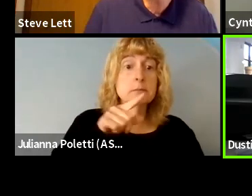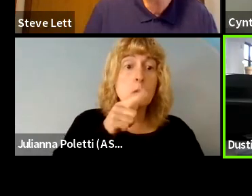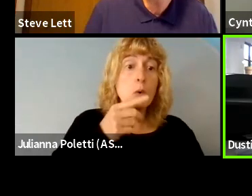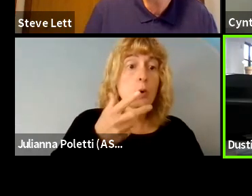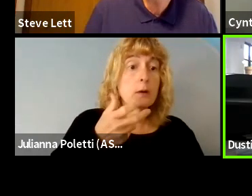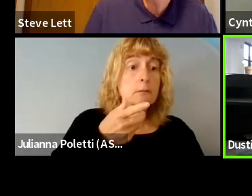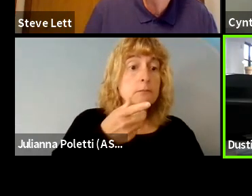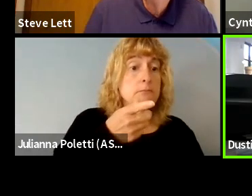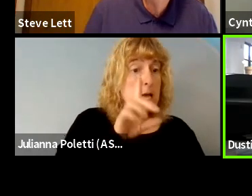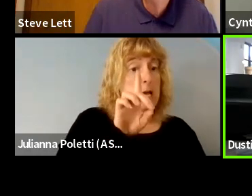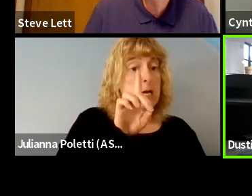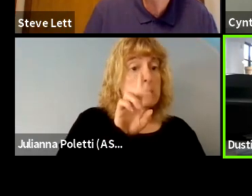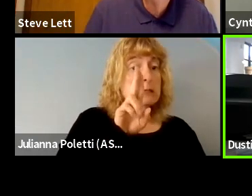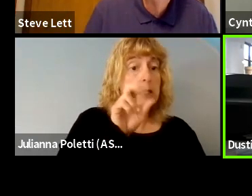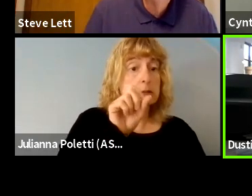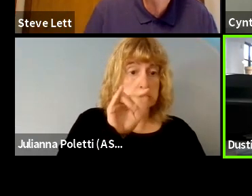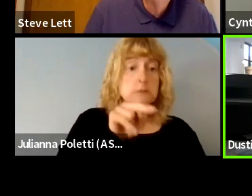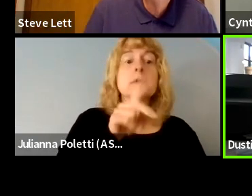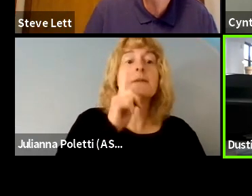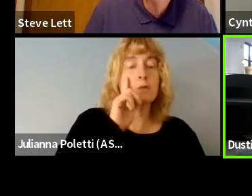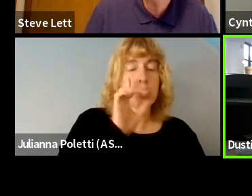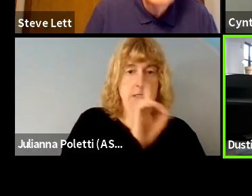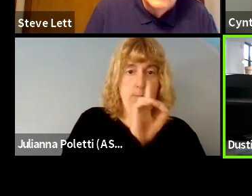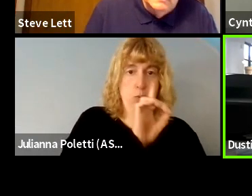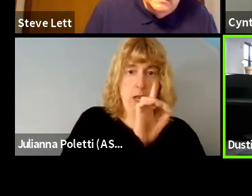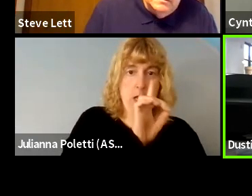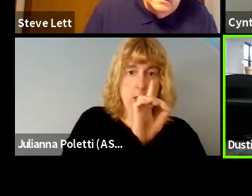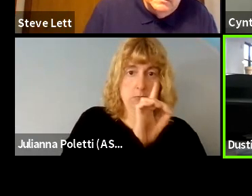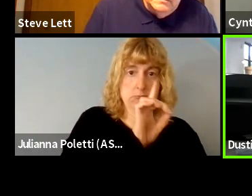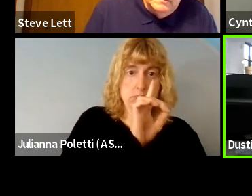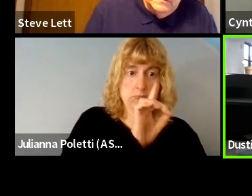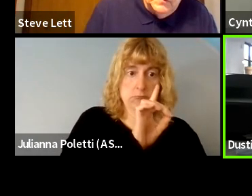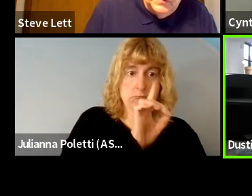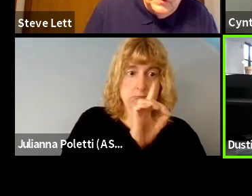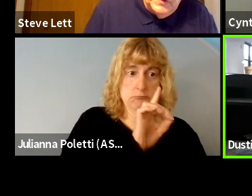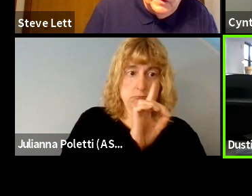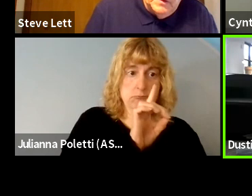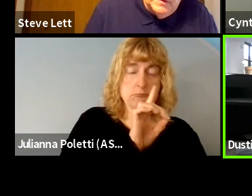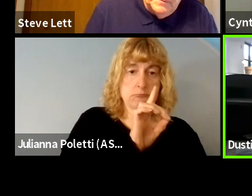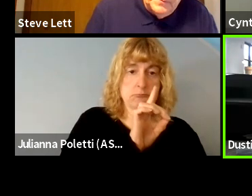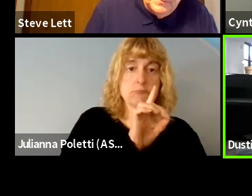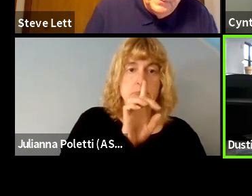I'll do it on the Democratic side. And that would be Dustin.